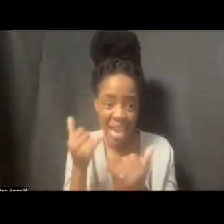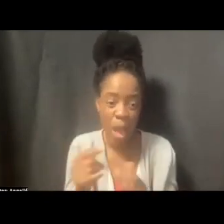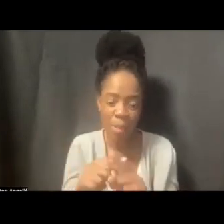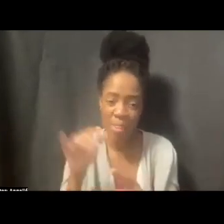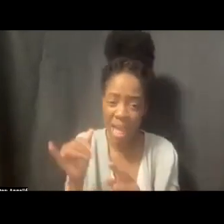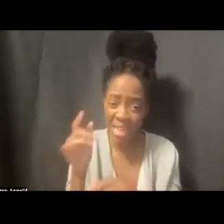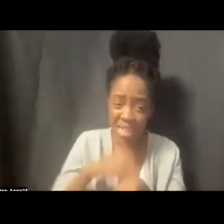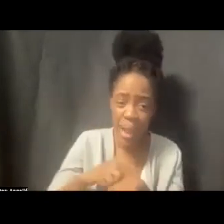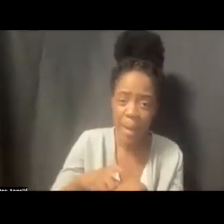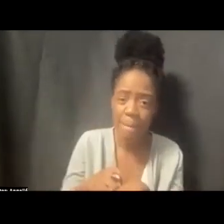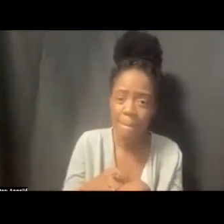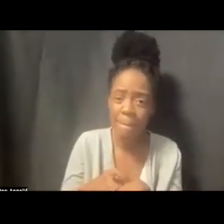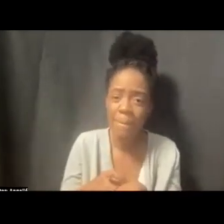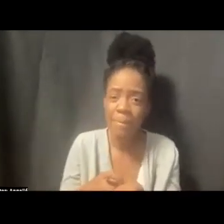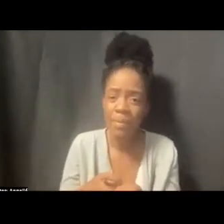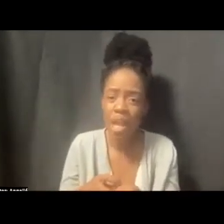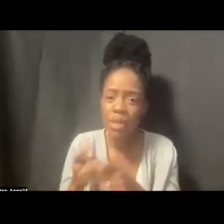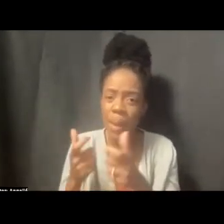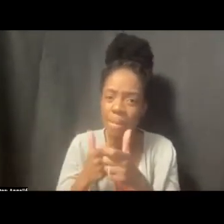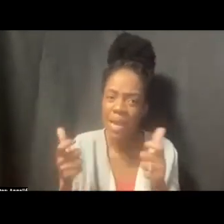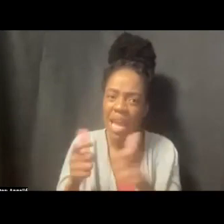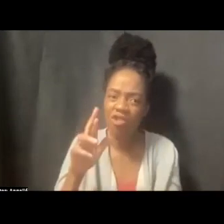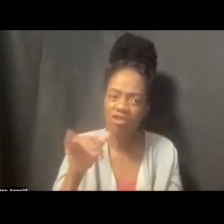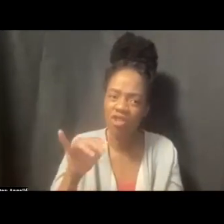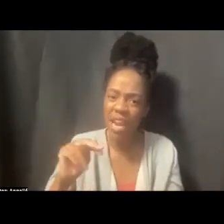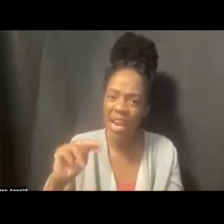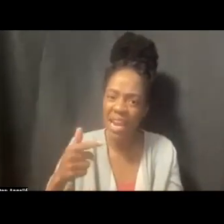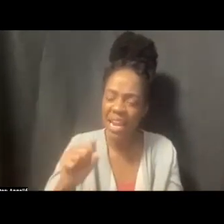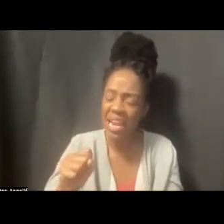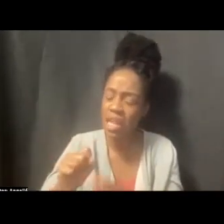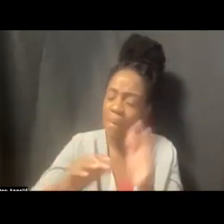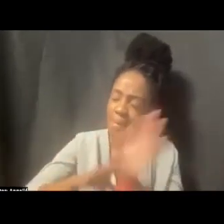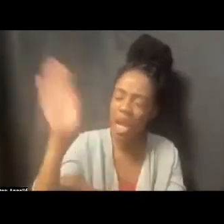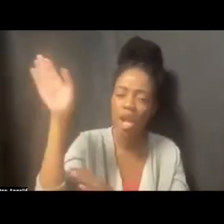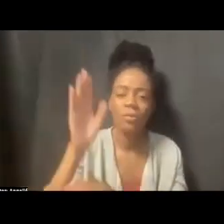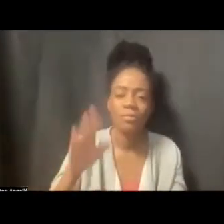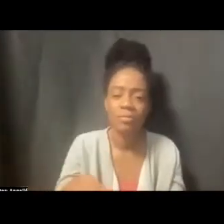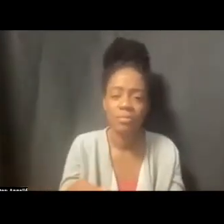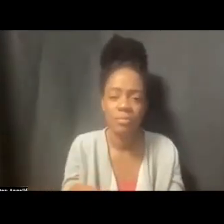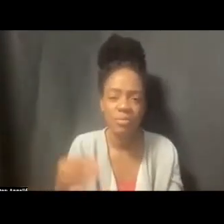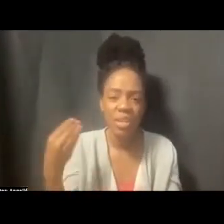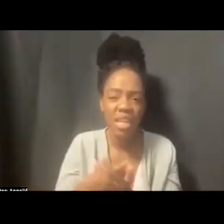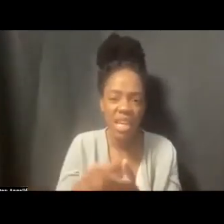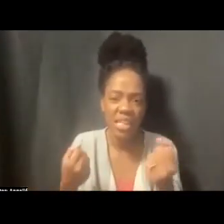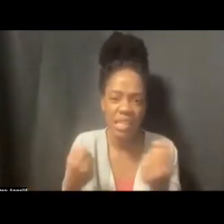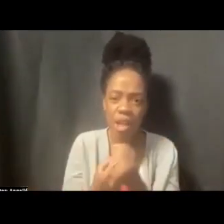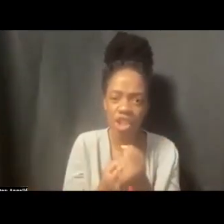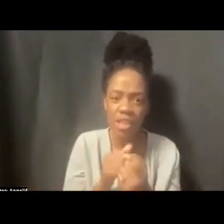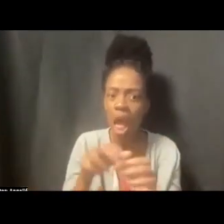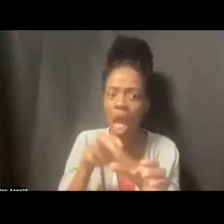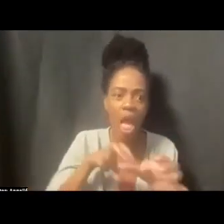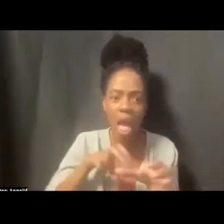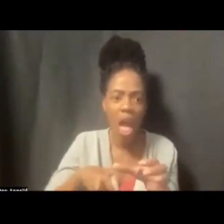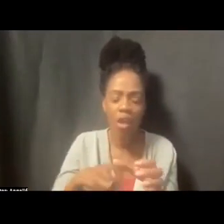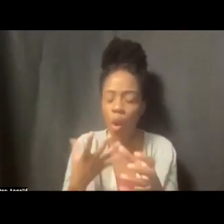and it was a huge ratings winner. And it showed the sponsors did not run away from it. They actually ran towards it. Mm-hmm. So